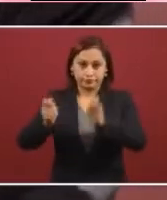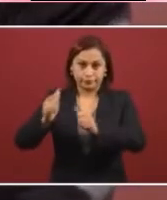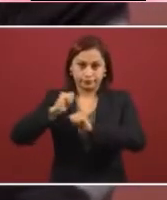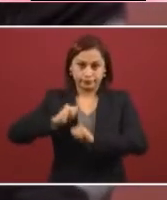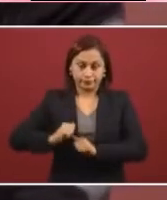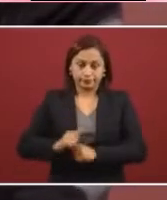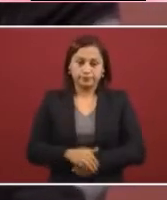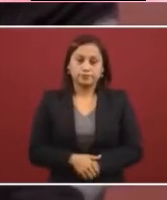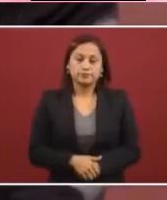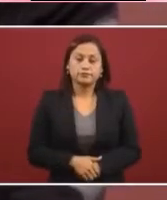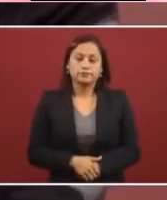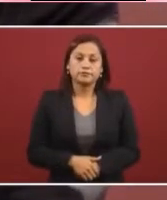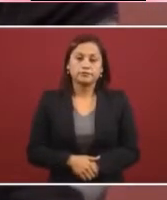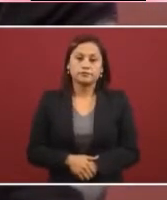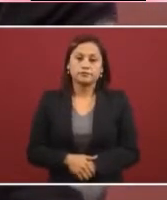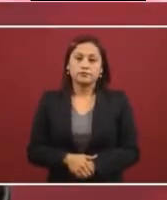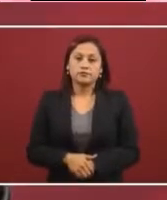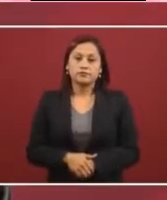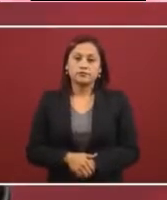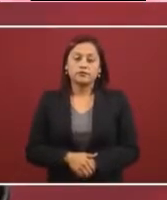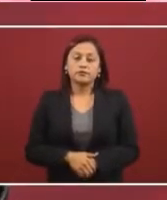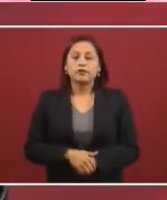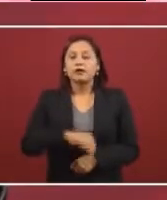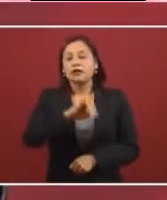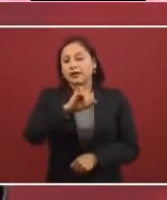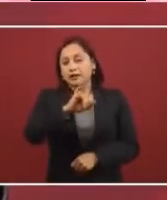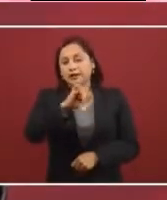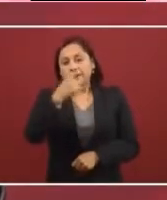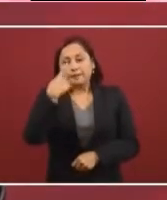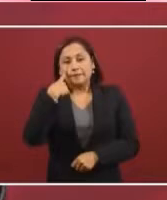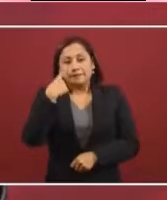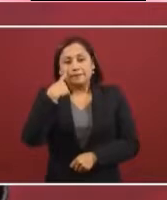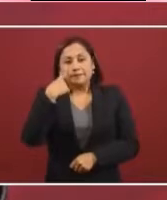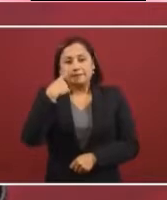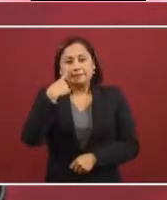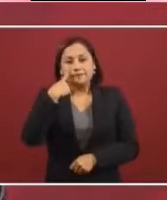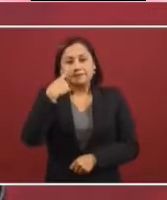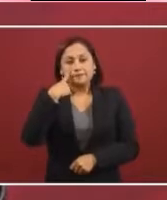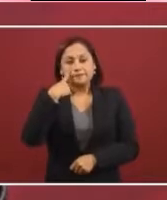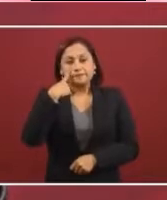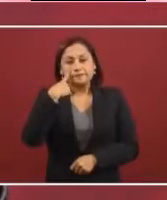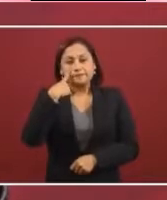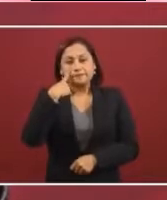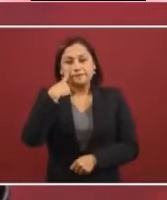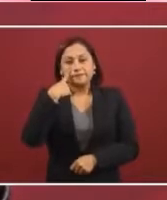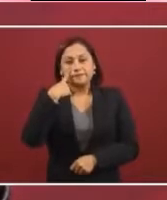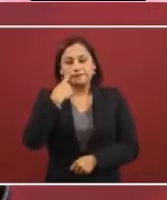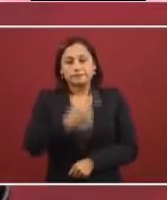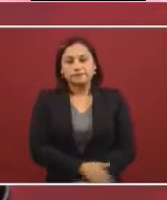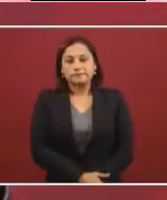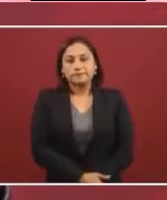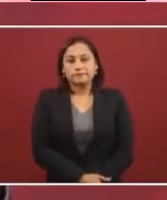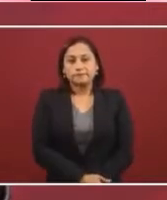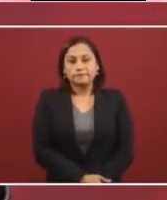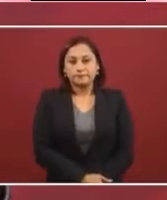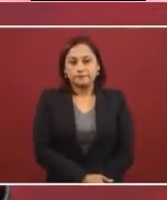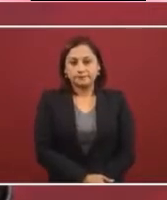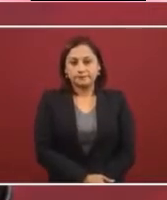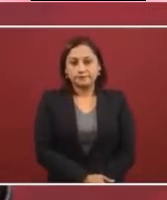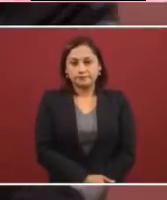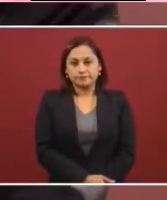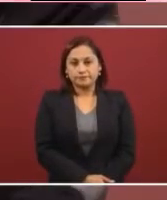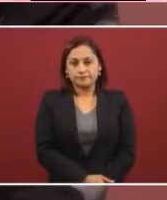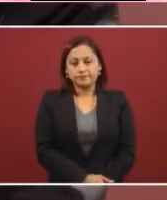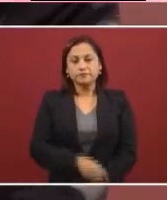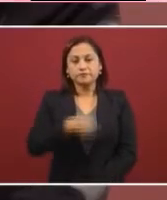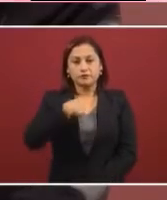de todas formas, in any way, hoy, today, voy a enviar la carta.